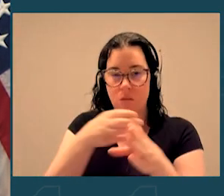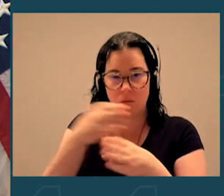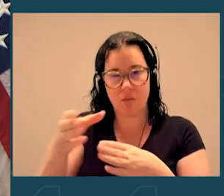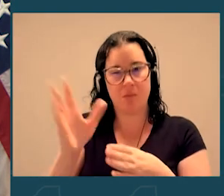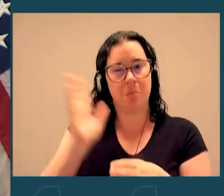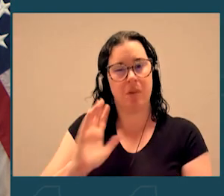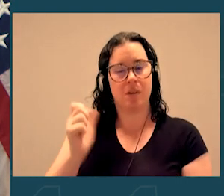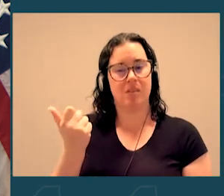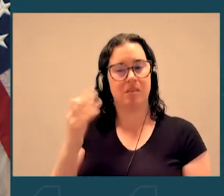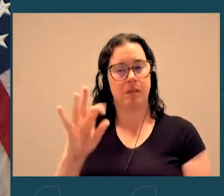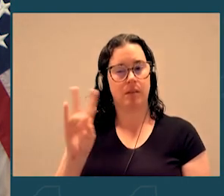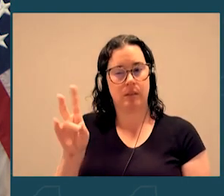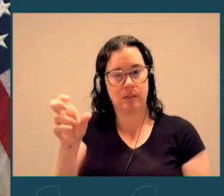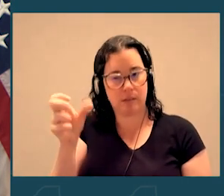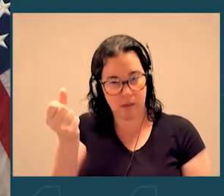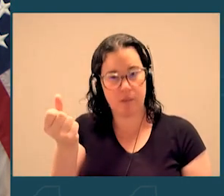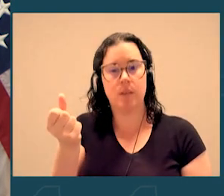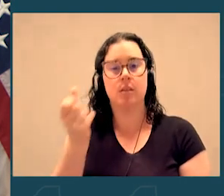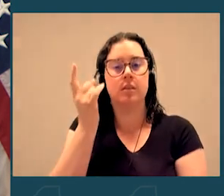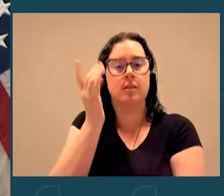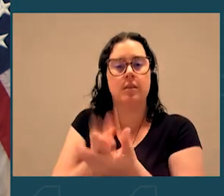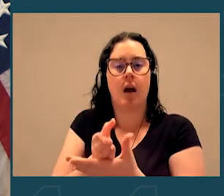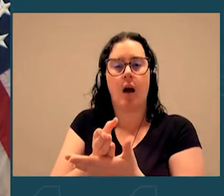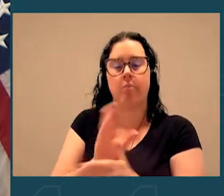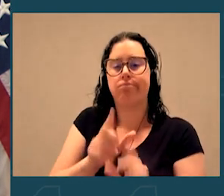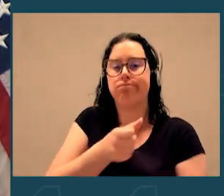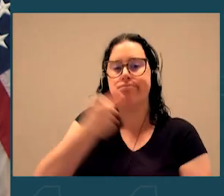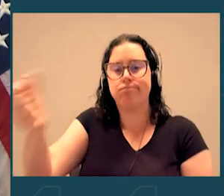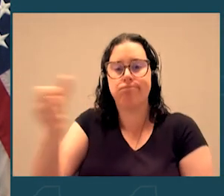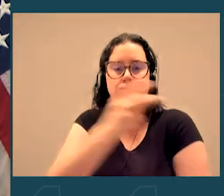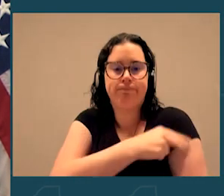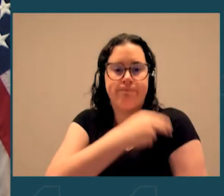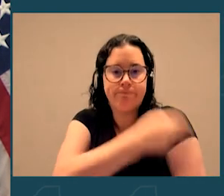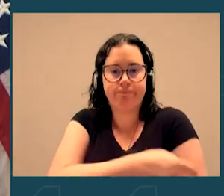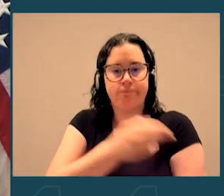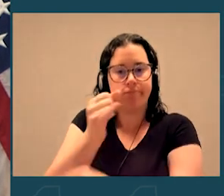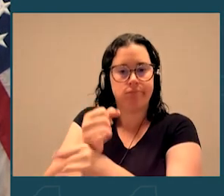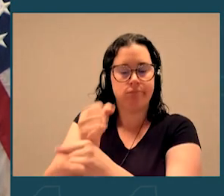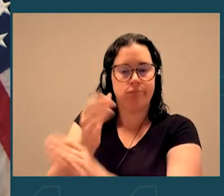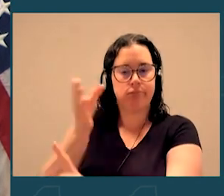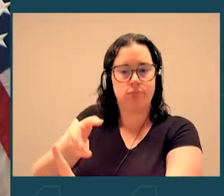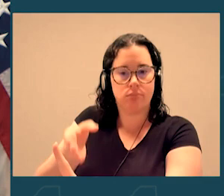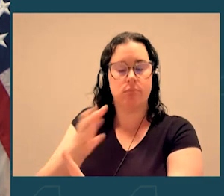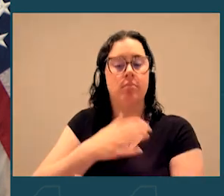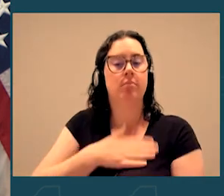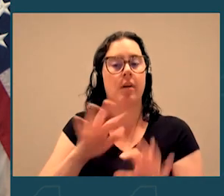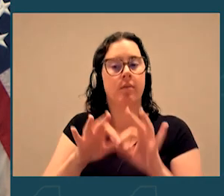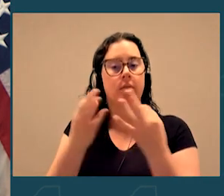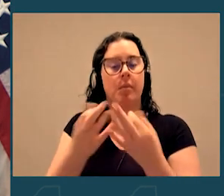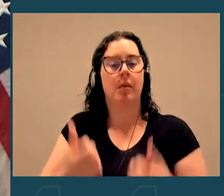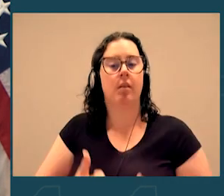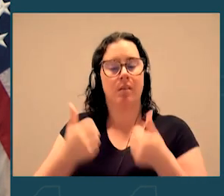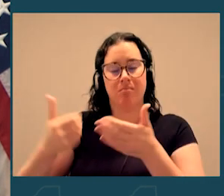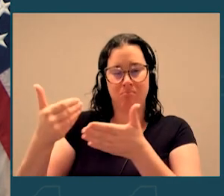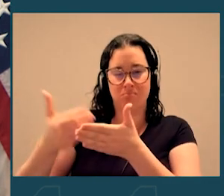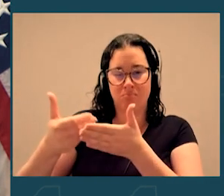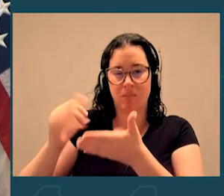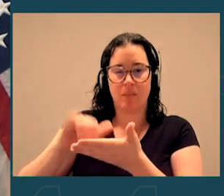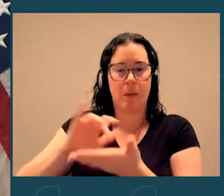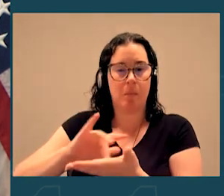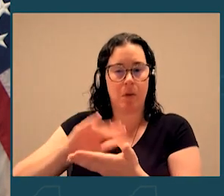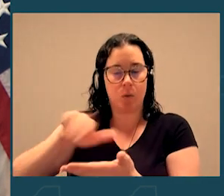1970s. My family lived in Hamburg, not too far from the West Seneca Developmental Center. My parents were very much